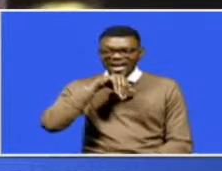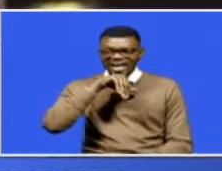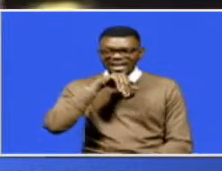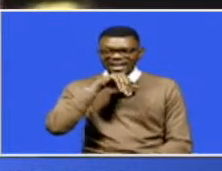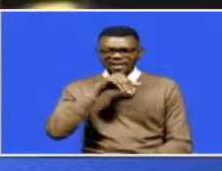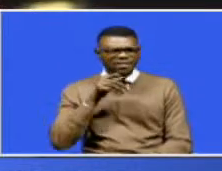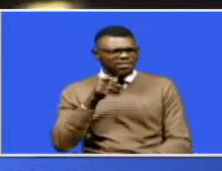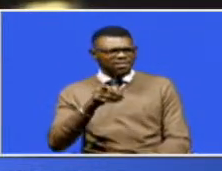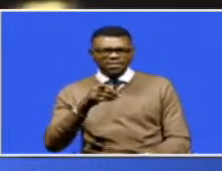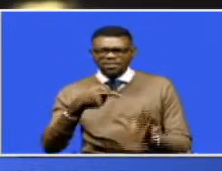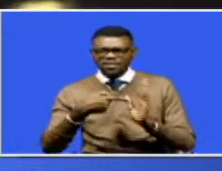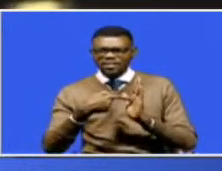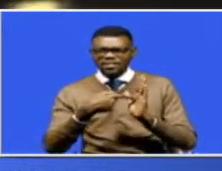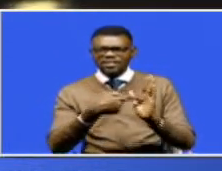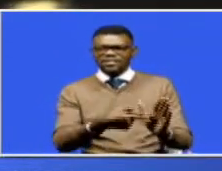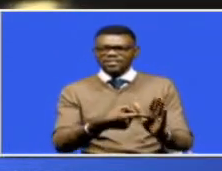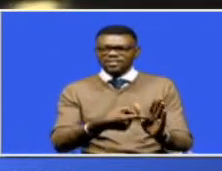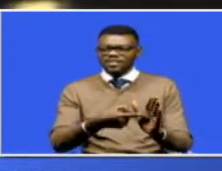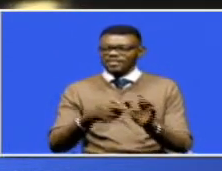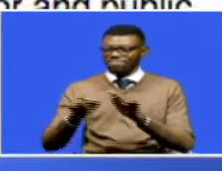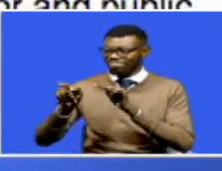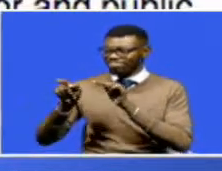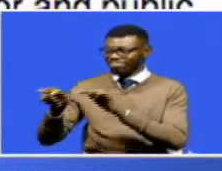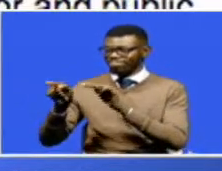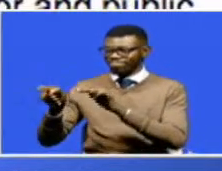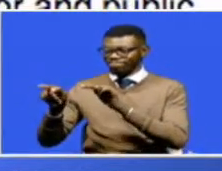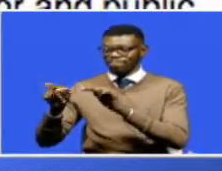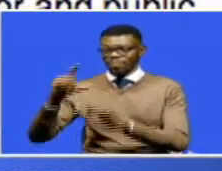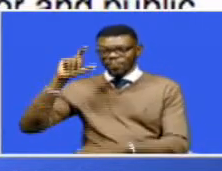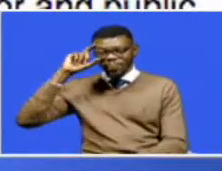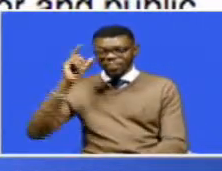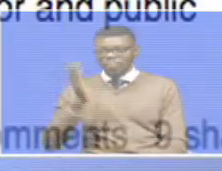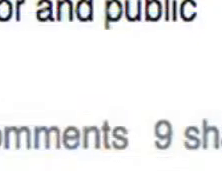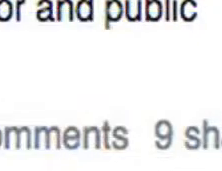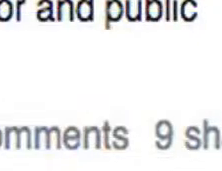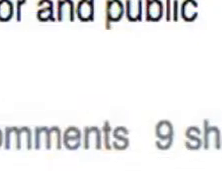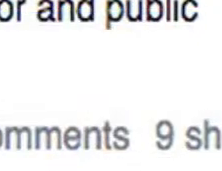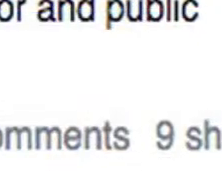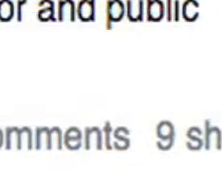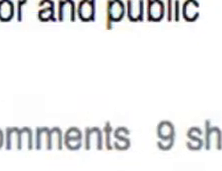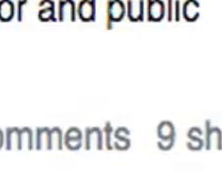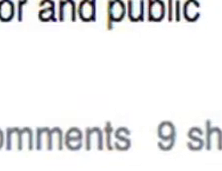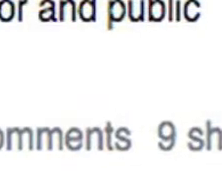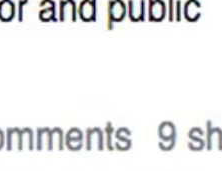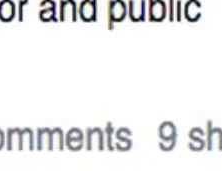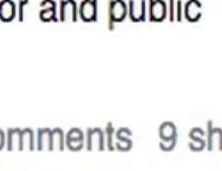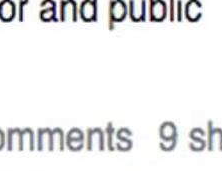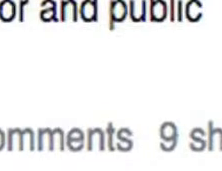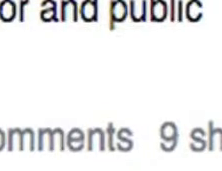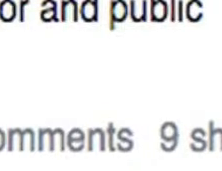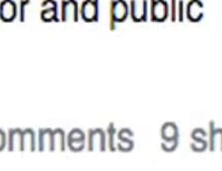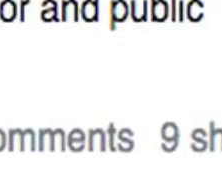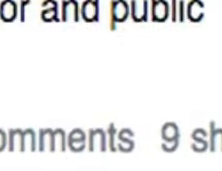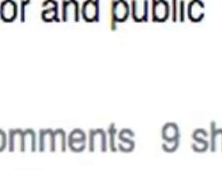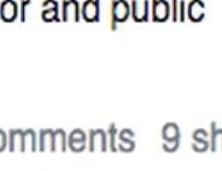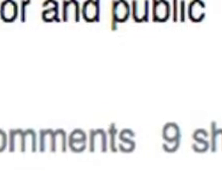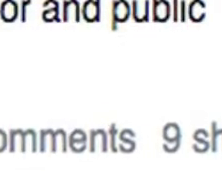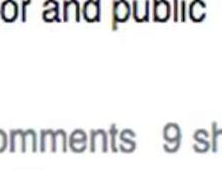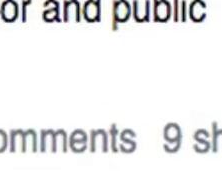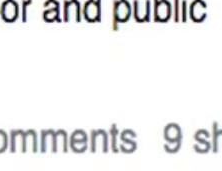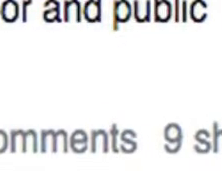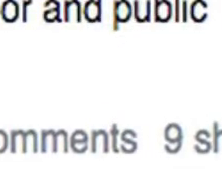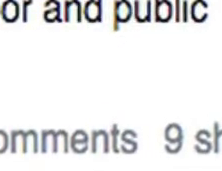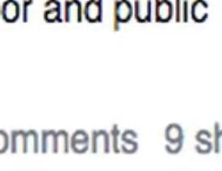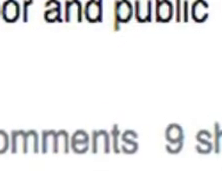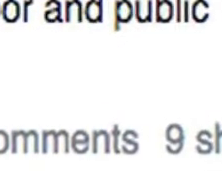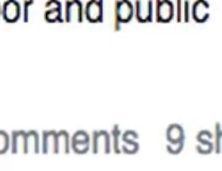to be a thinly veiled onslaught on Senator Orengo. The demagogues have had their ears, indeed decades, discussing politics in